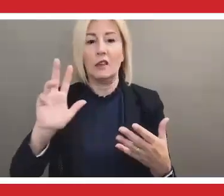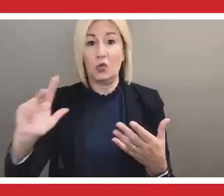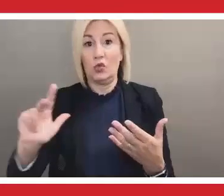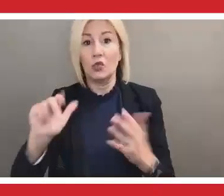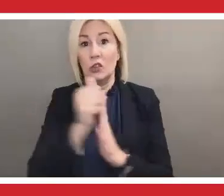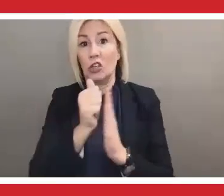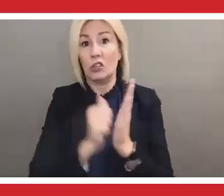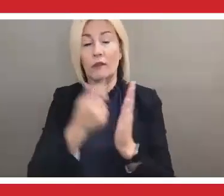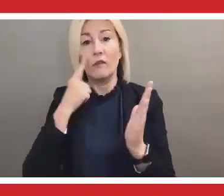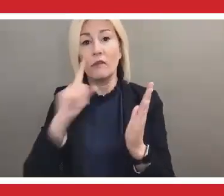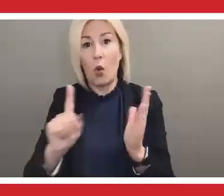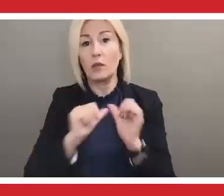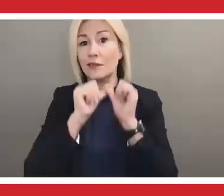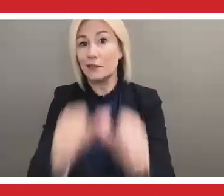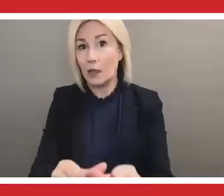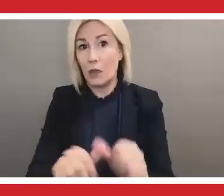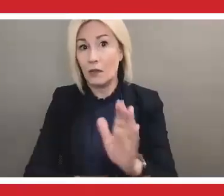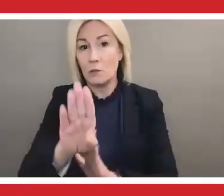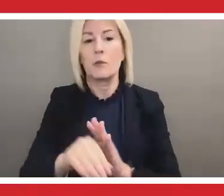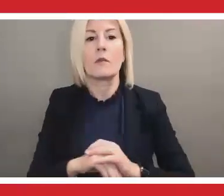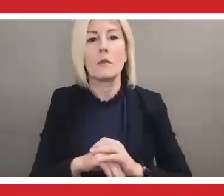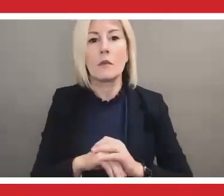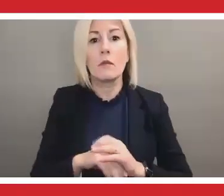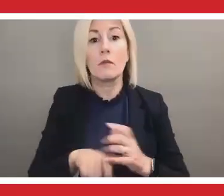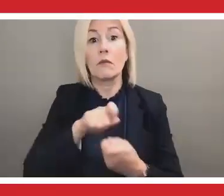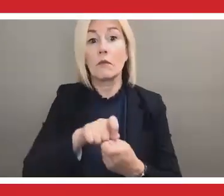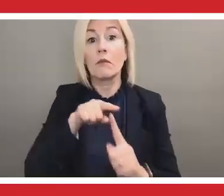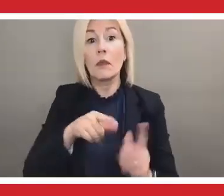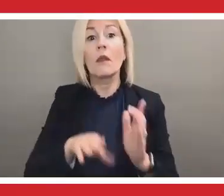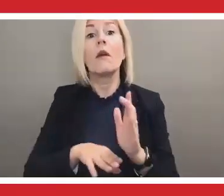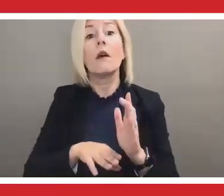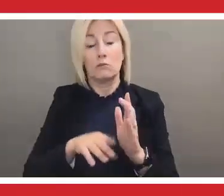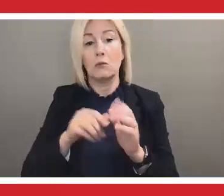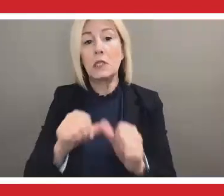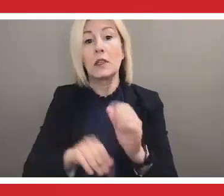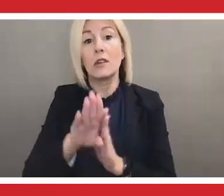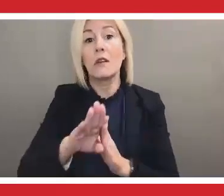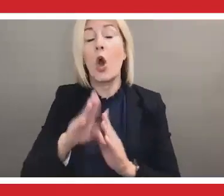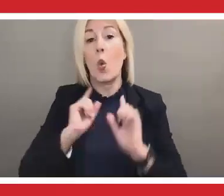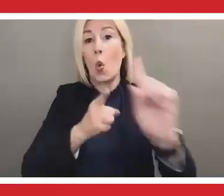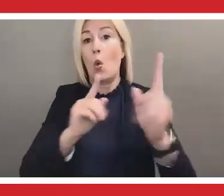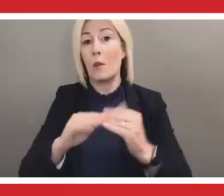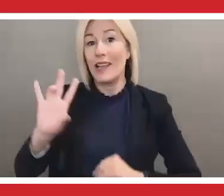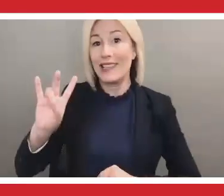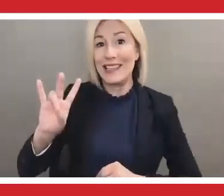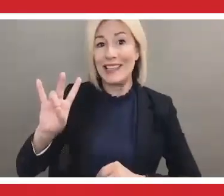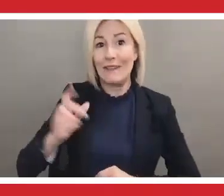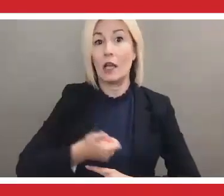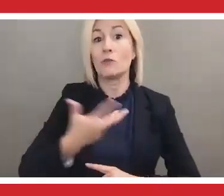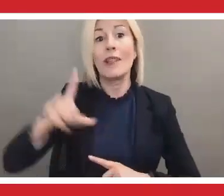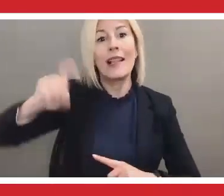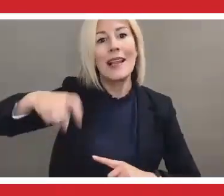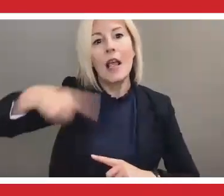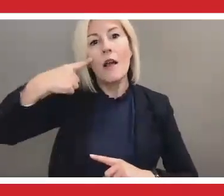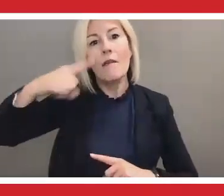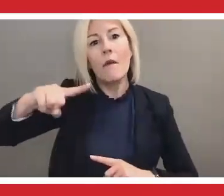Sustainable Development, especially Sustainable Development Goal number 7, expressing the need for